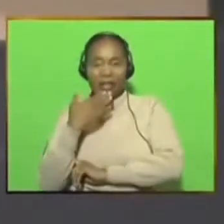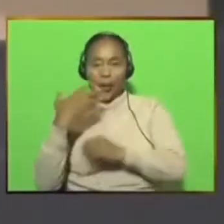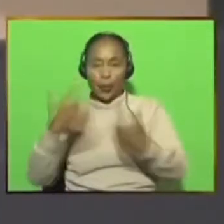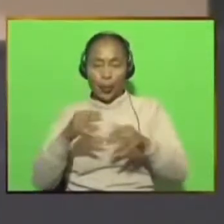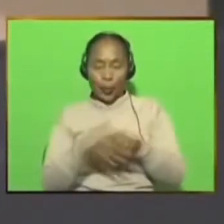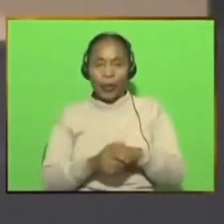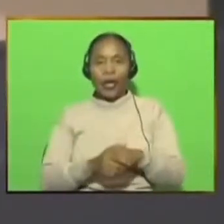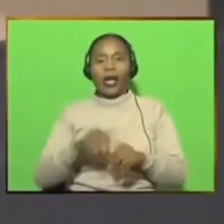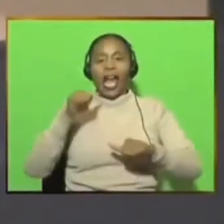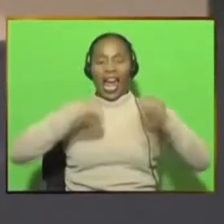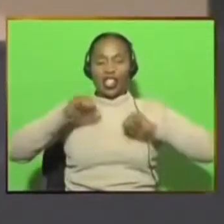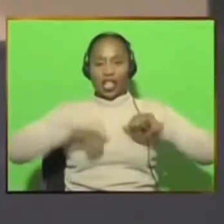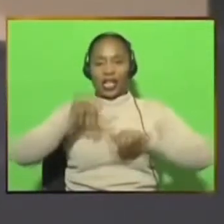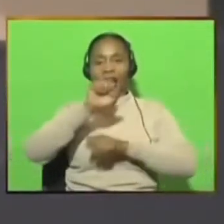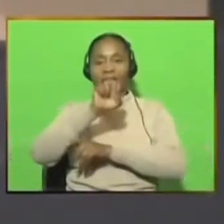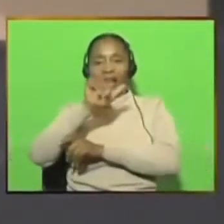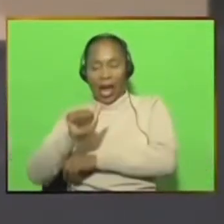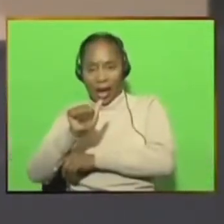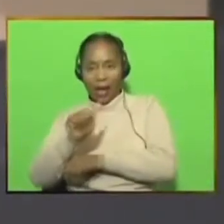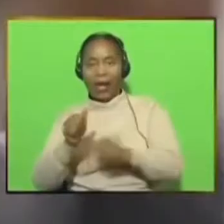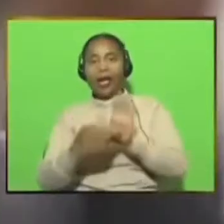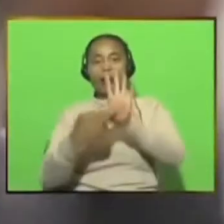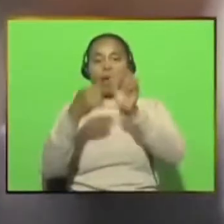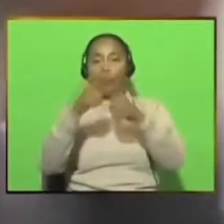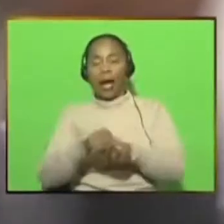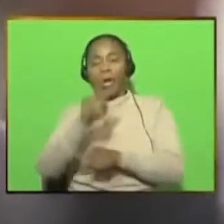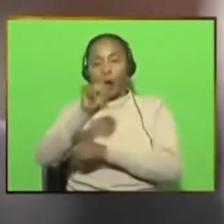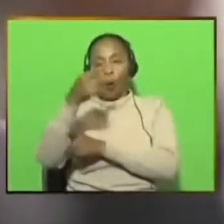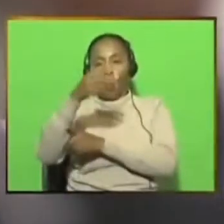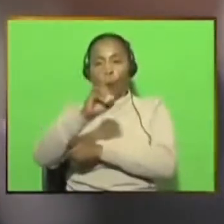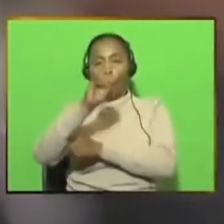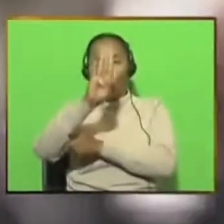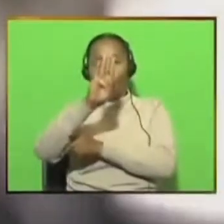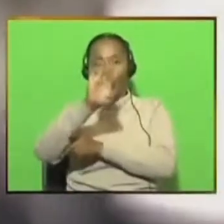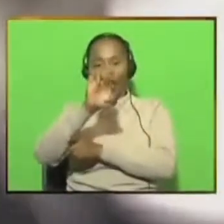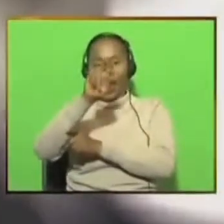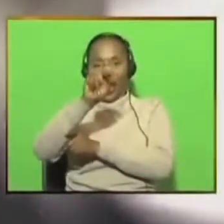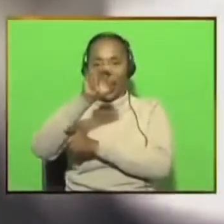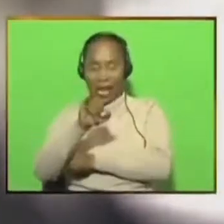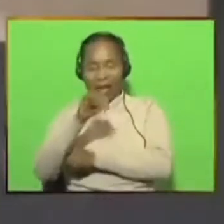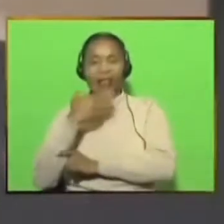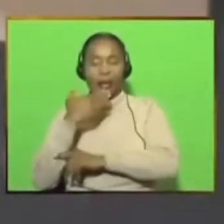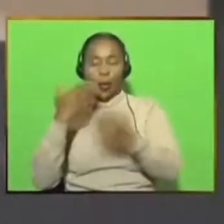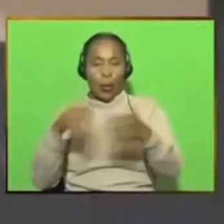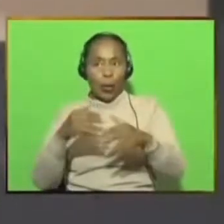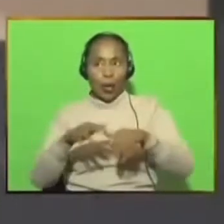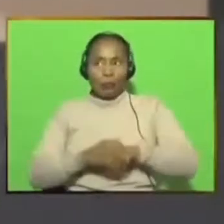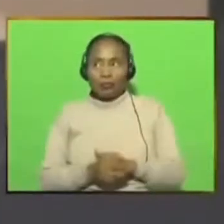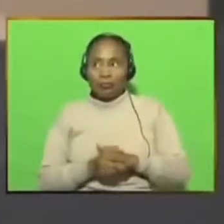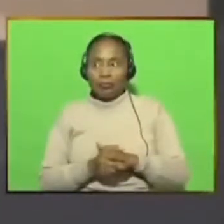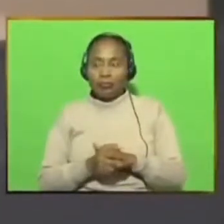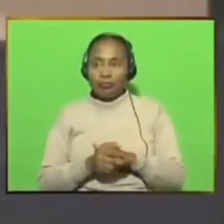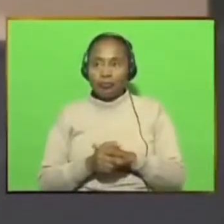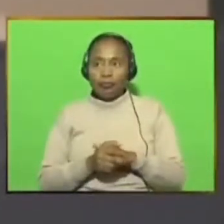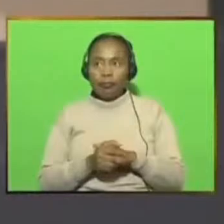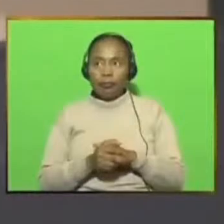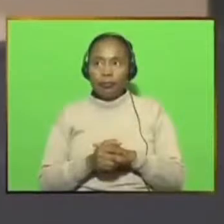Justice, Yes. the ACDP will be represented by Honorable Steve Swart. Thank you very much. Chief